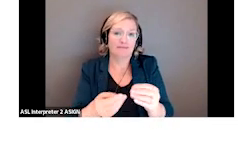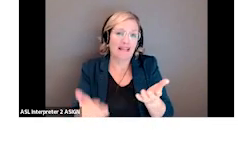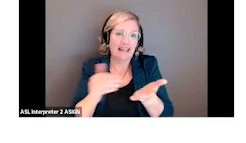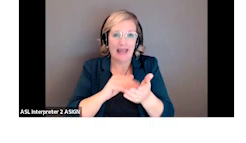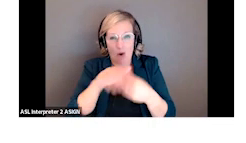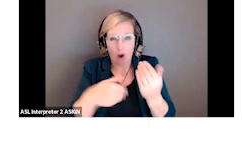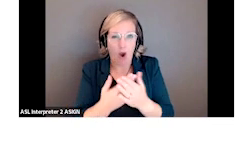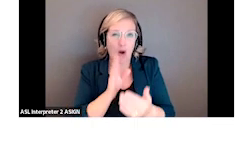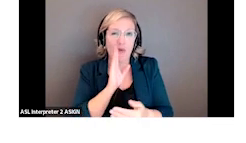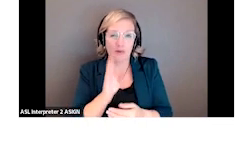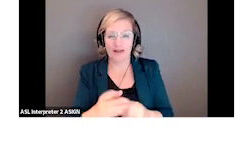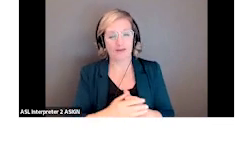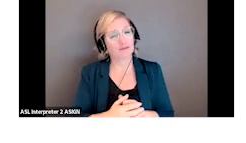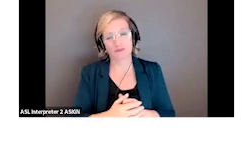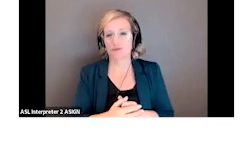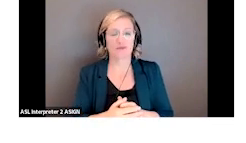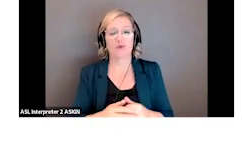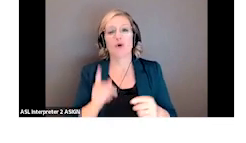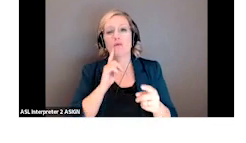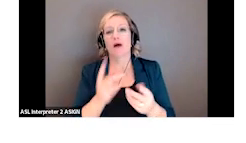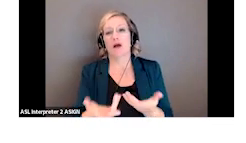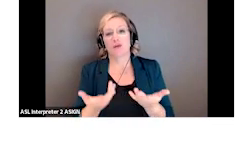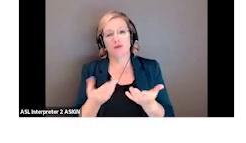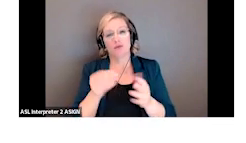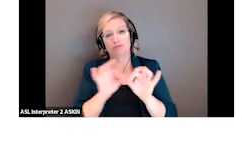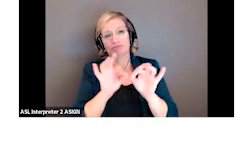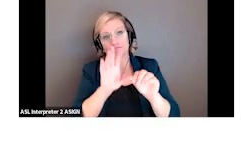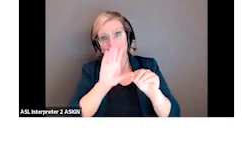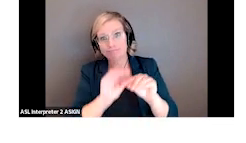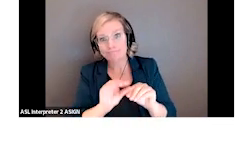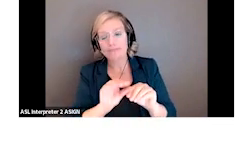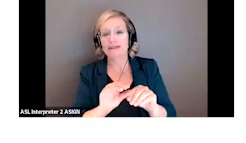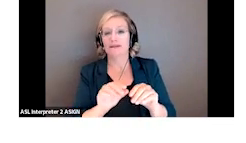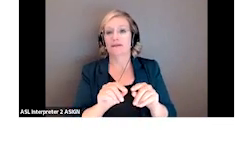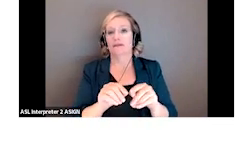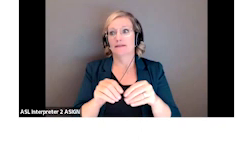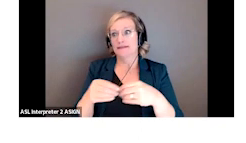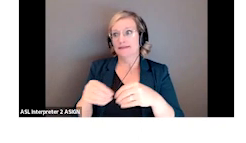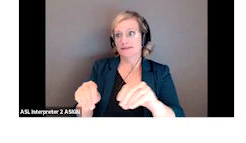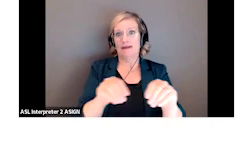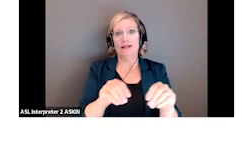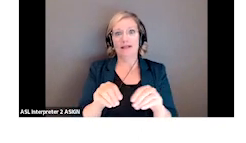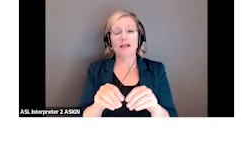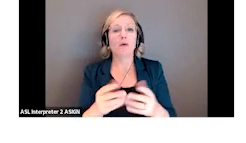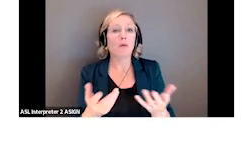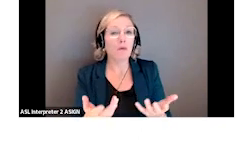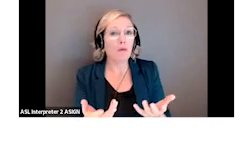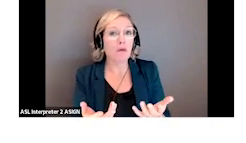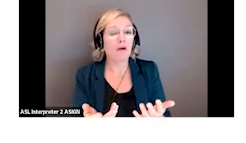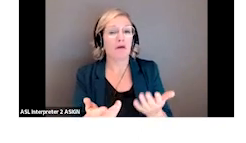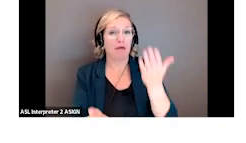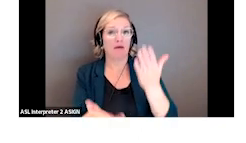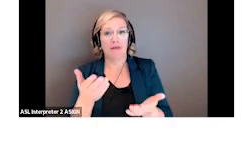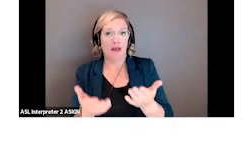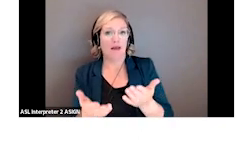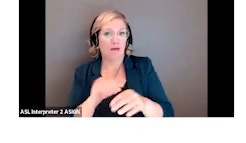that review. You've given some marketing dollars out there through discount codes, and we want to make sure that we're seeing that number of reviews